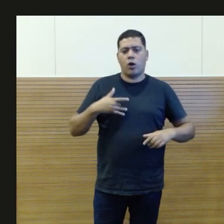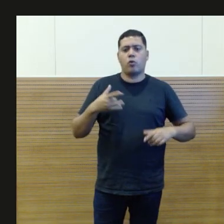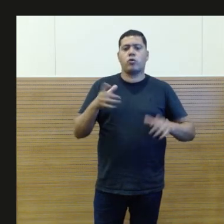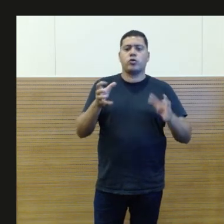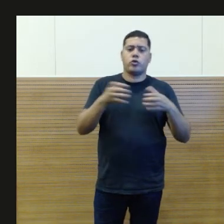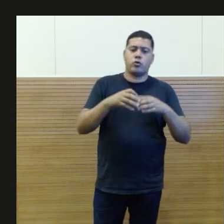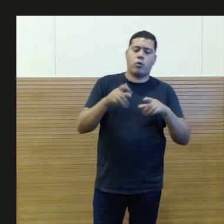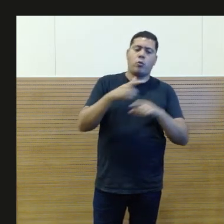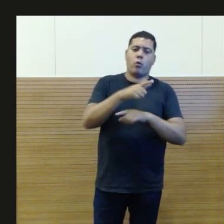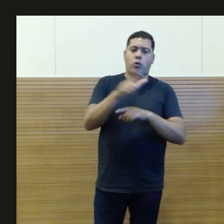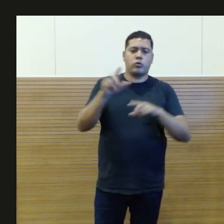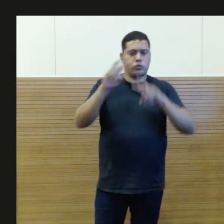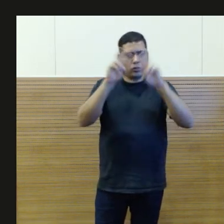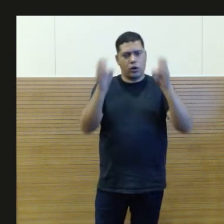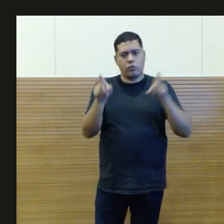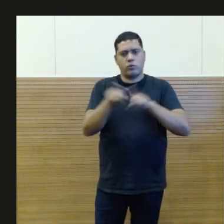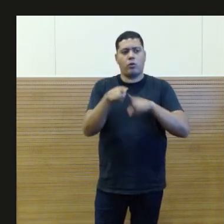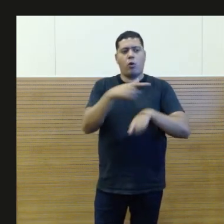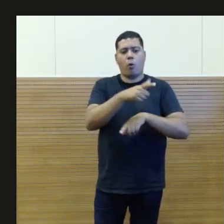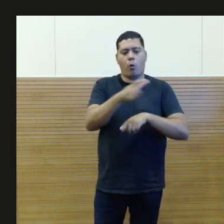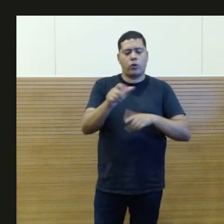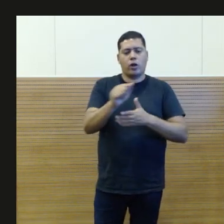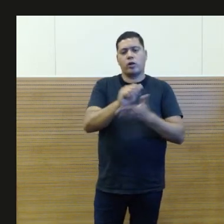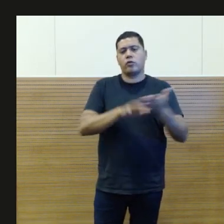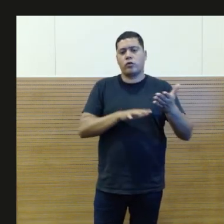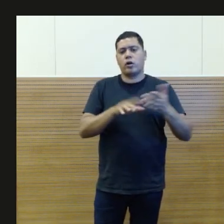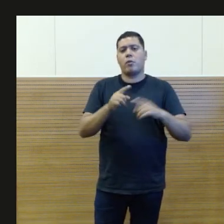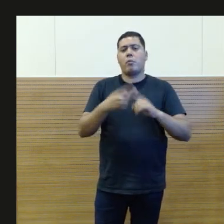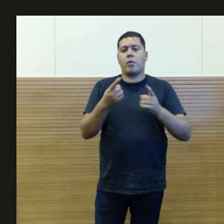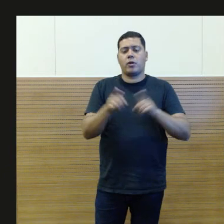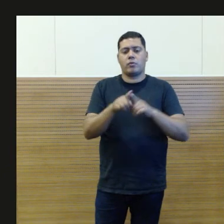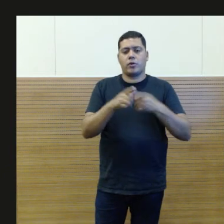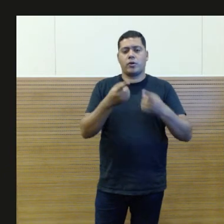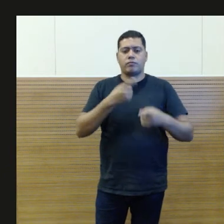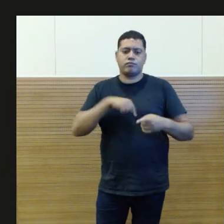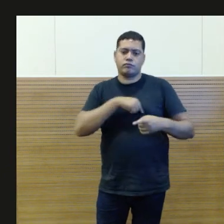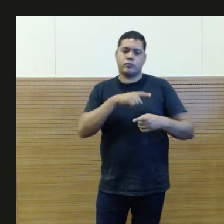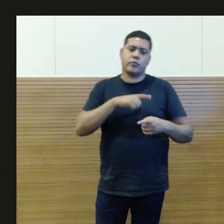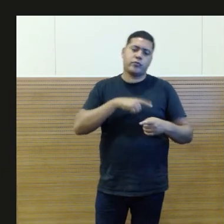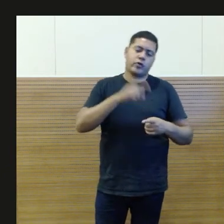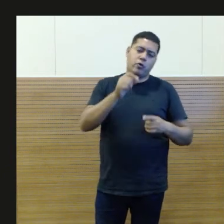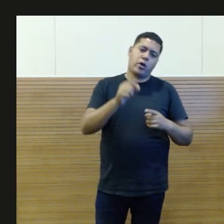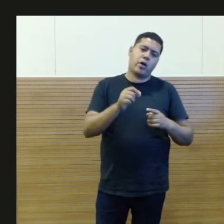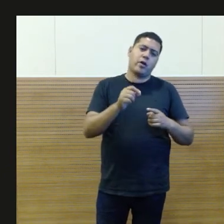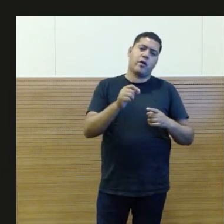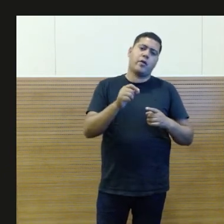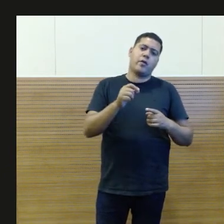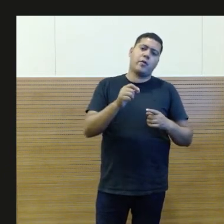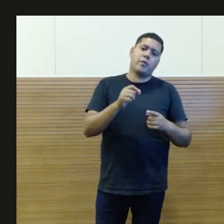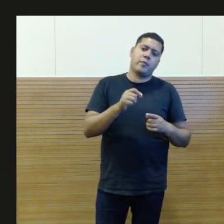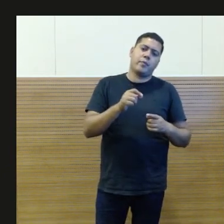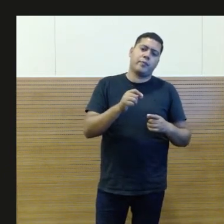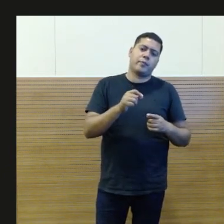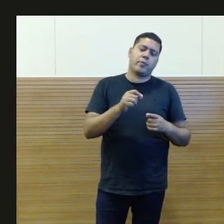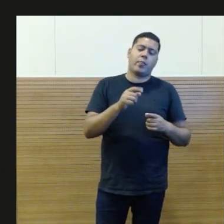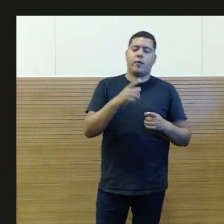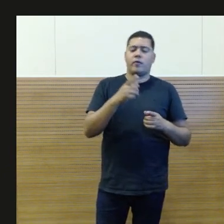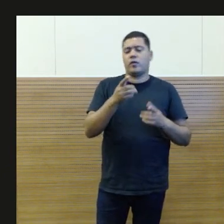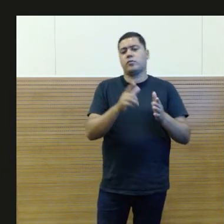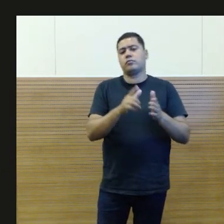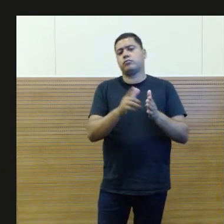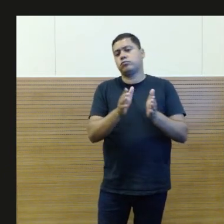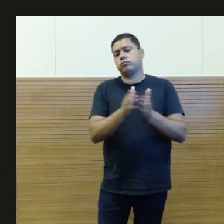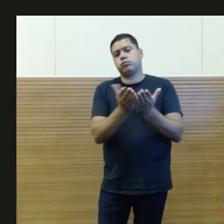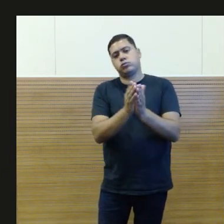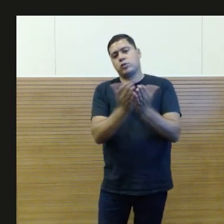to formulate policies in education, for this to lead public policies in agriculture, in assistance,